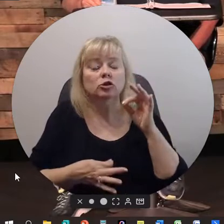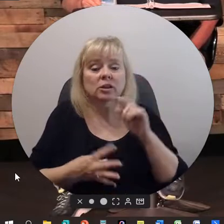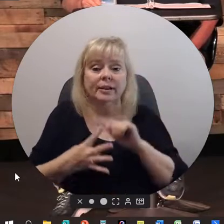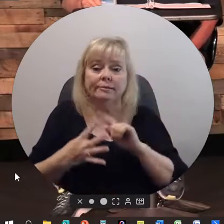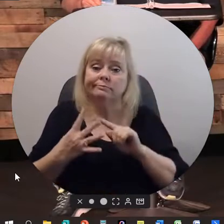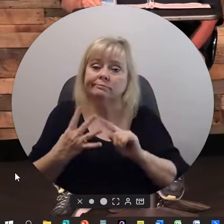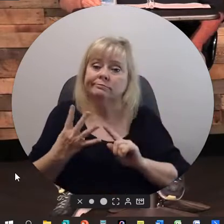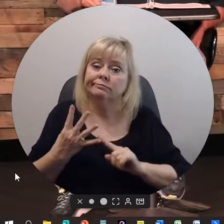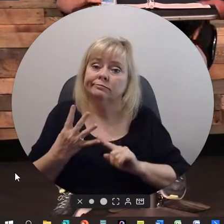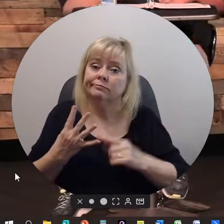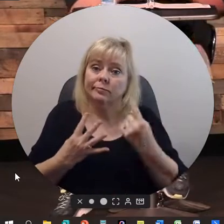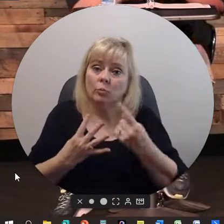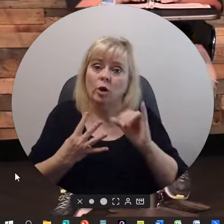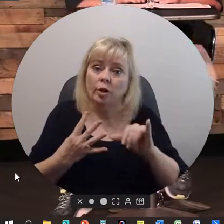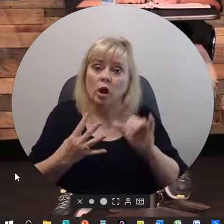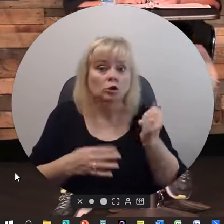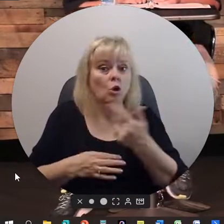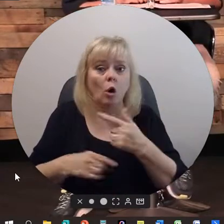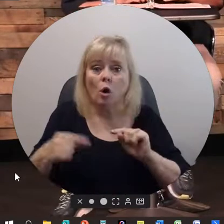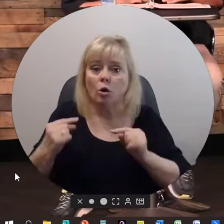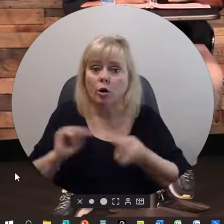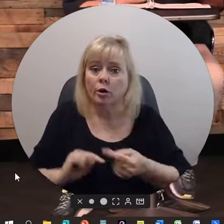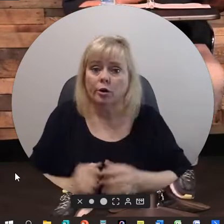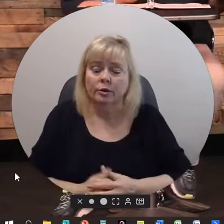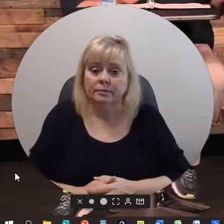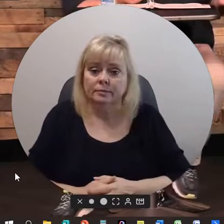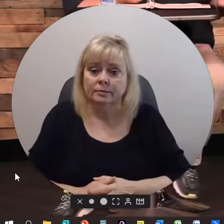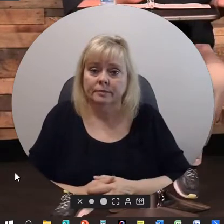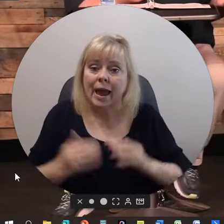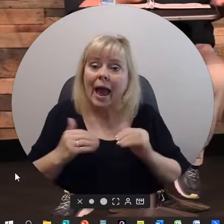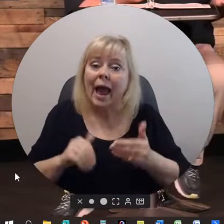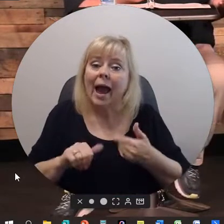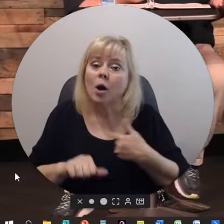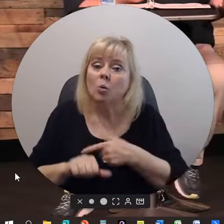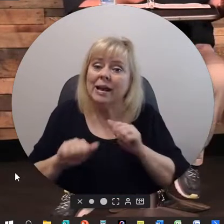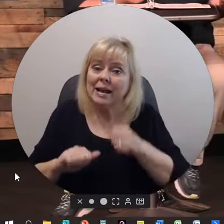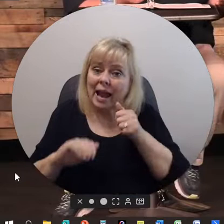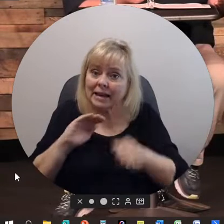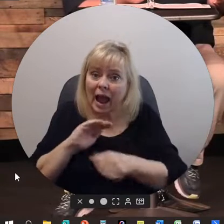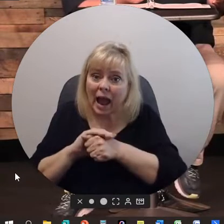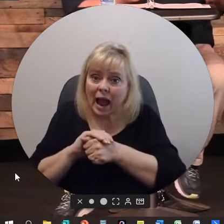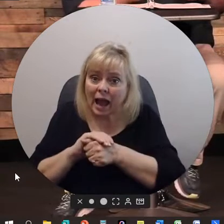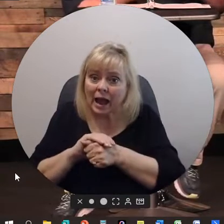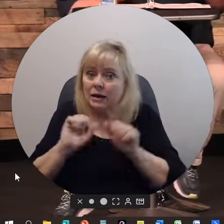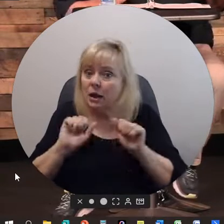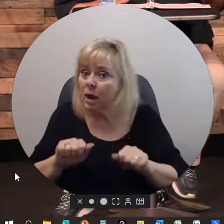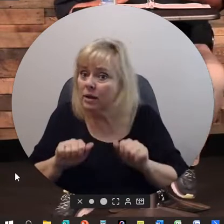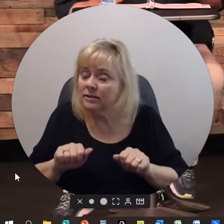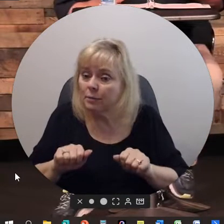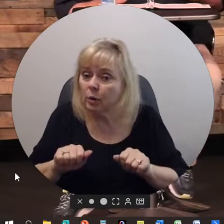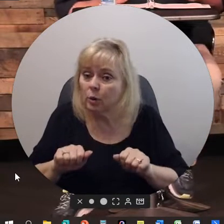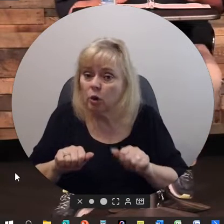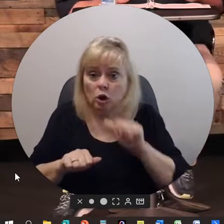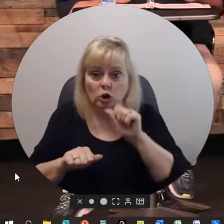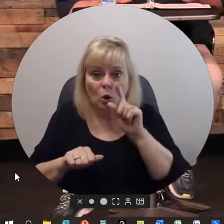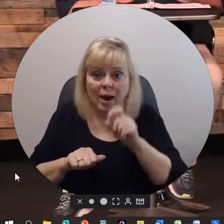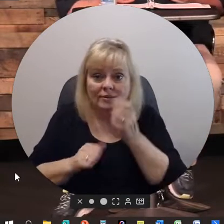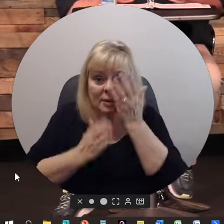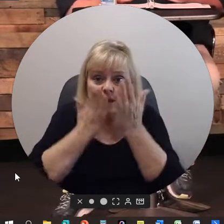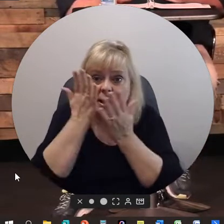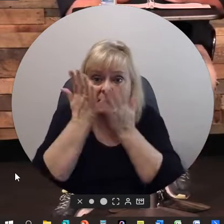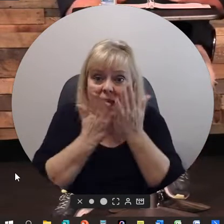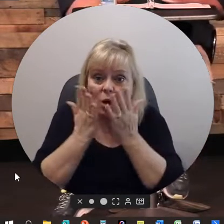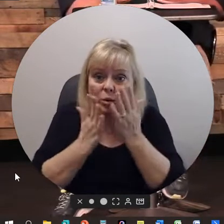The main question is not how can we hide our wounds so we don't have to be embarrassed, but